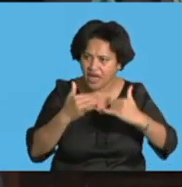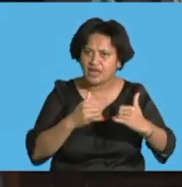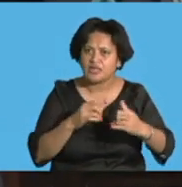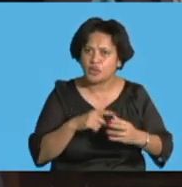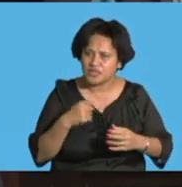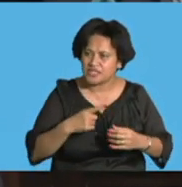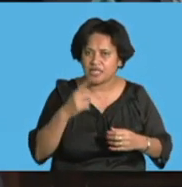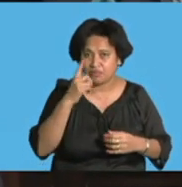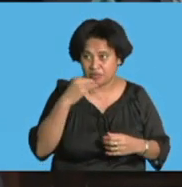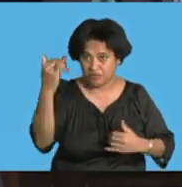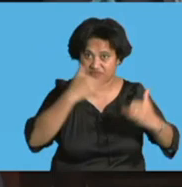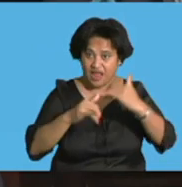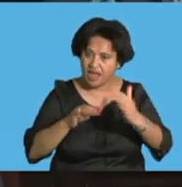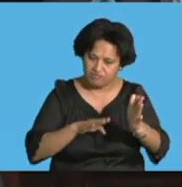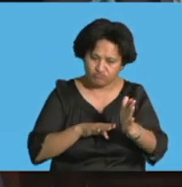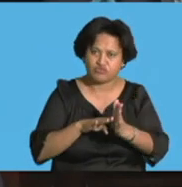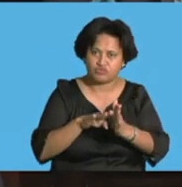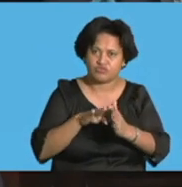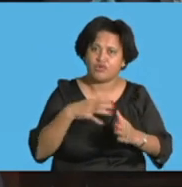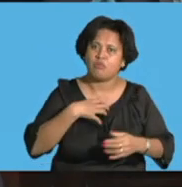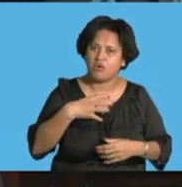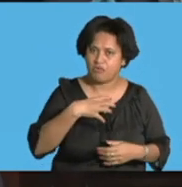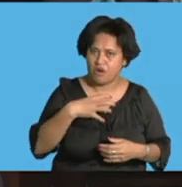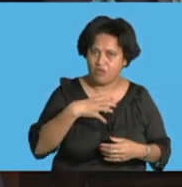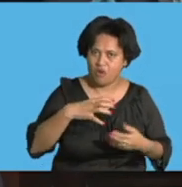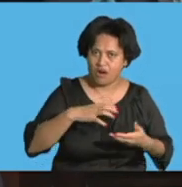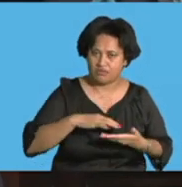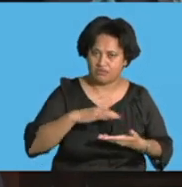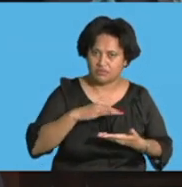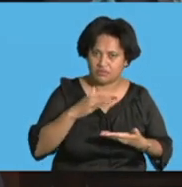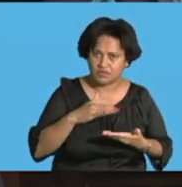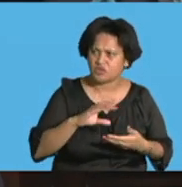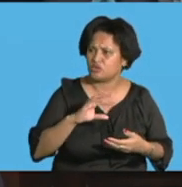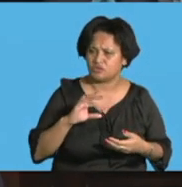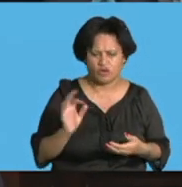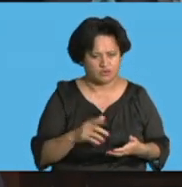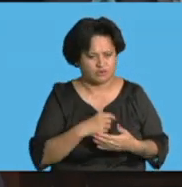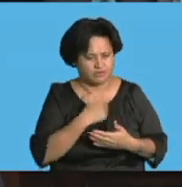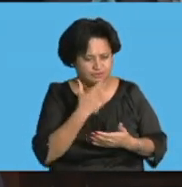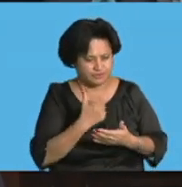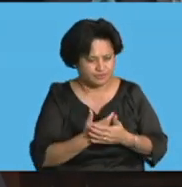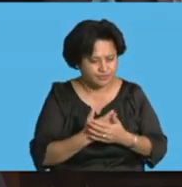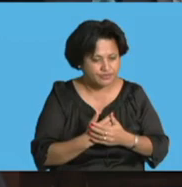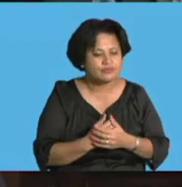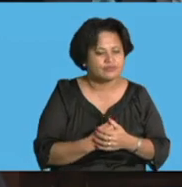numbers are still going up. And it's not alarming that we should be looking at our taxes again. Order.